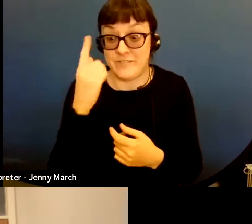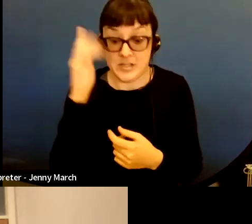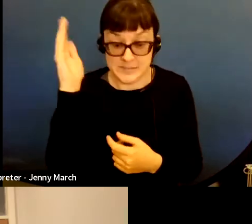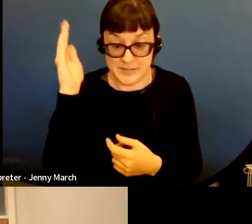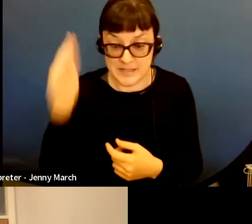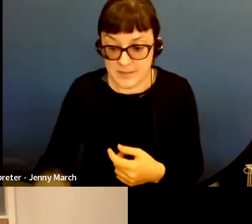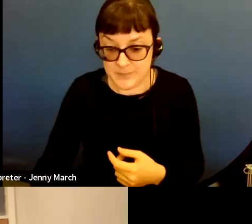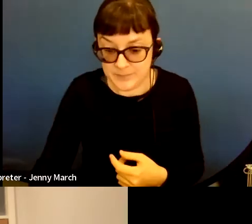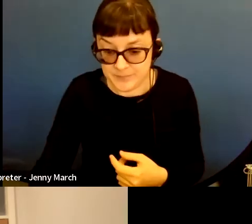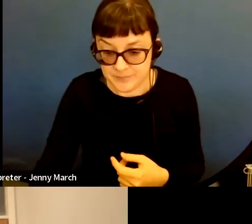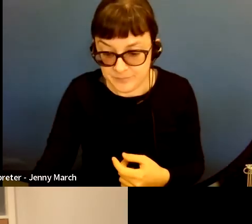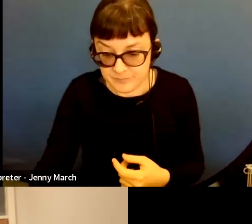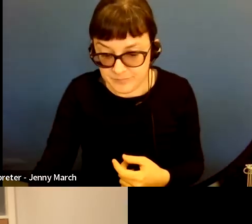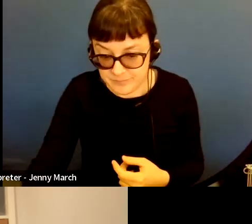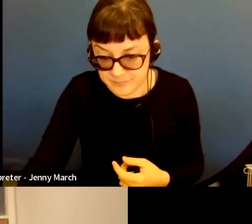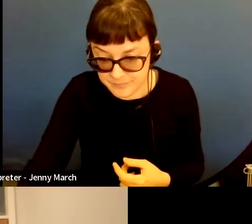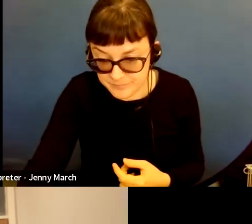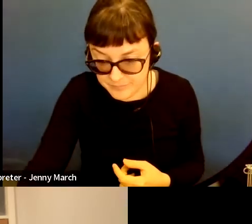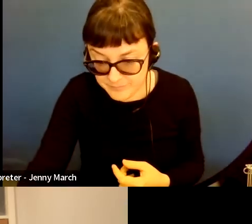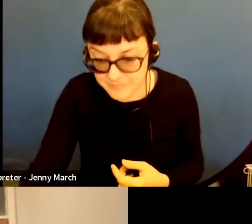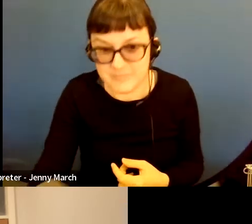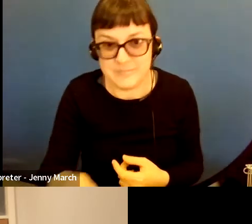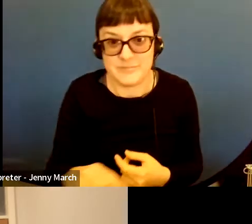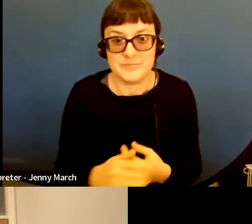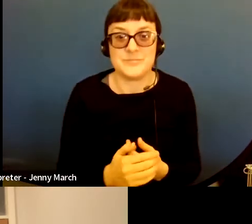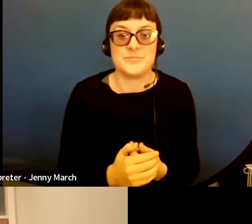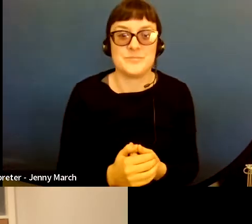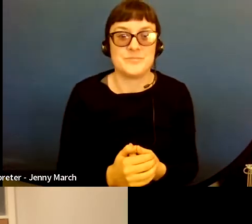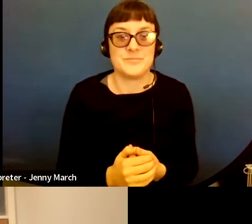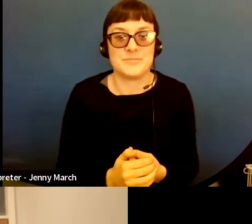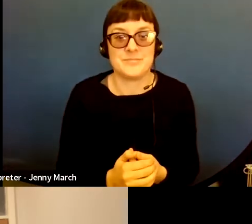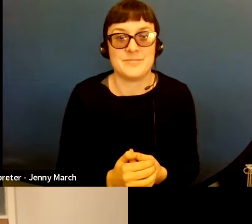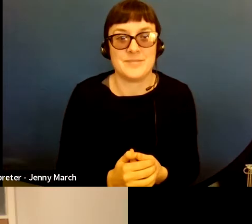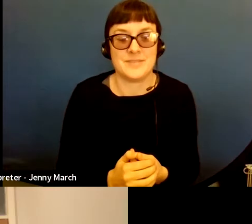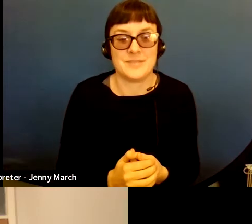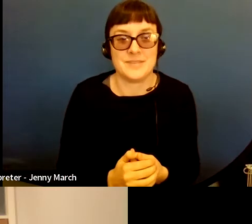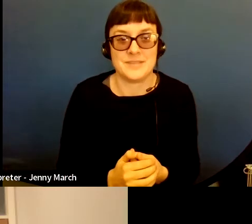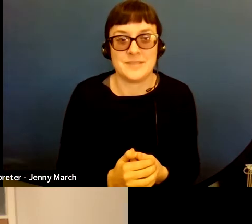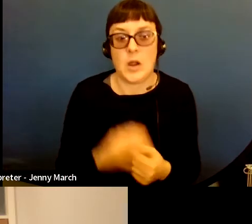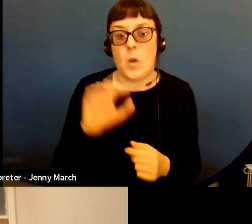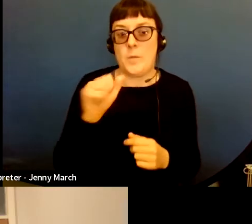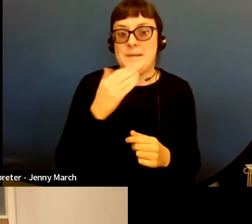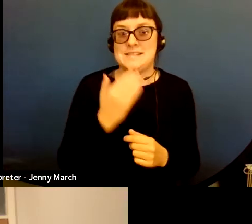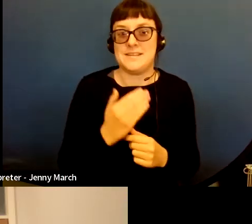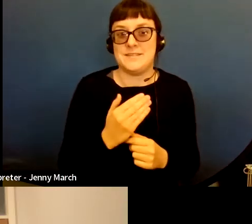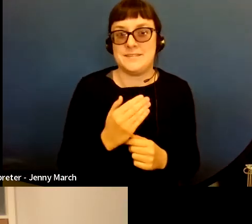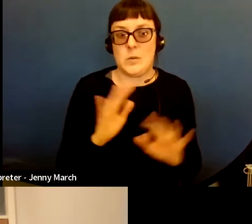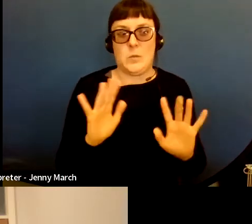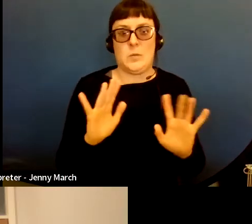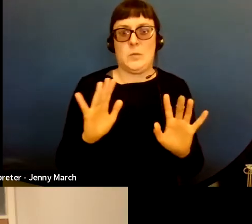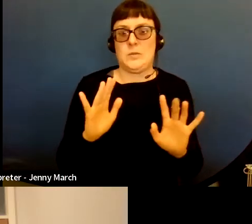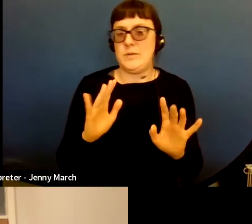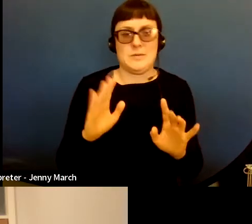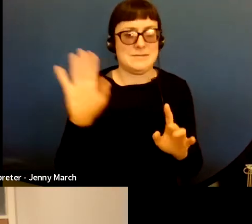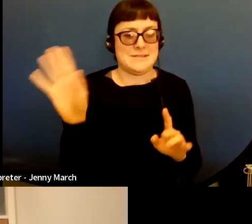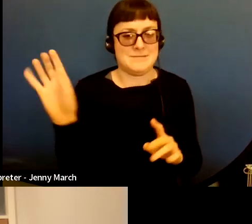speaker. Oh, that's not our first speaker. Hang on a second. Oh no, my